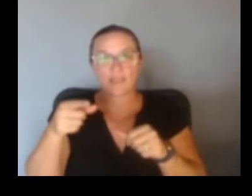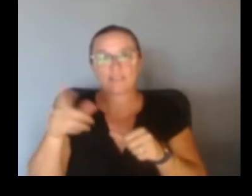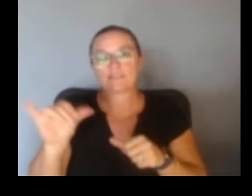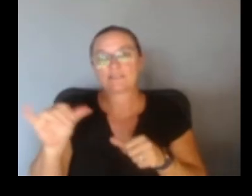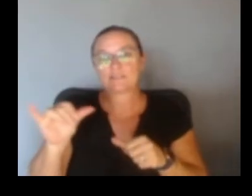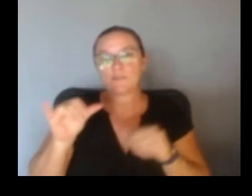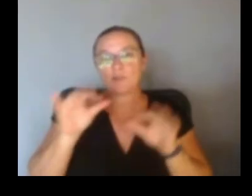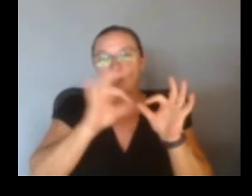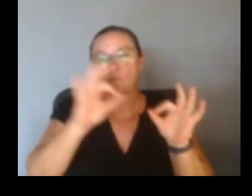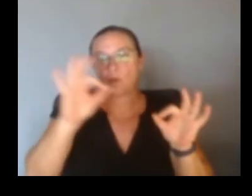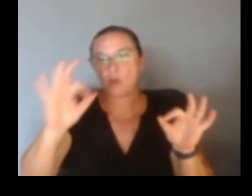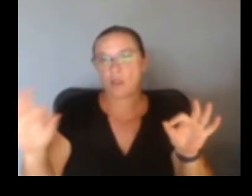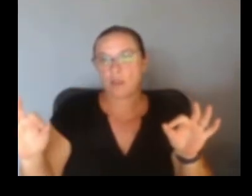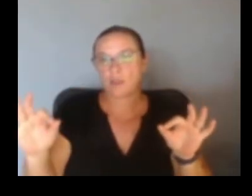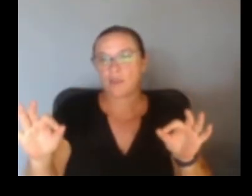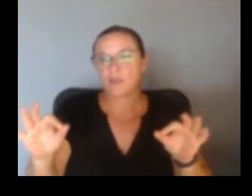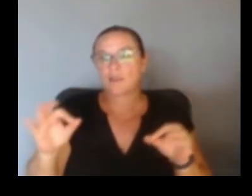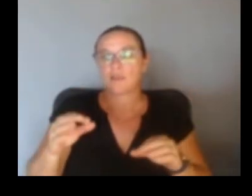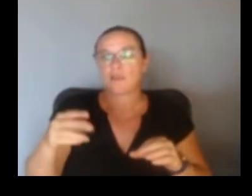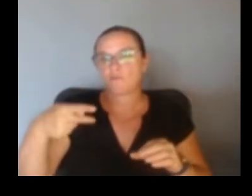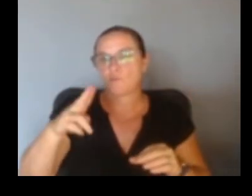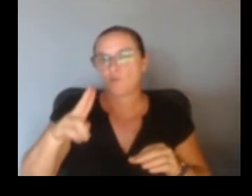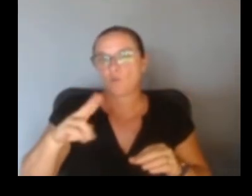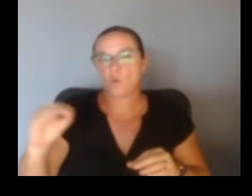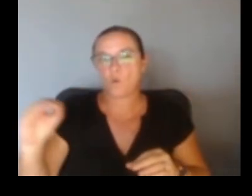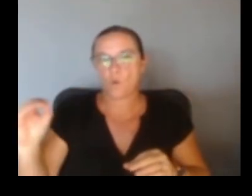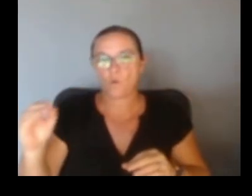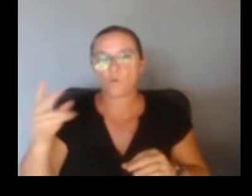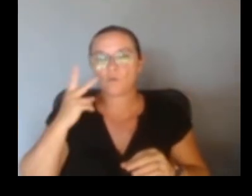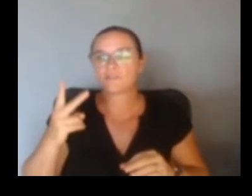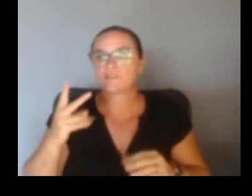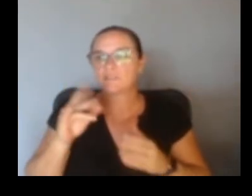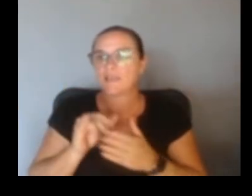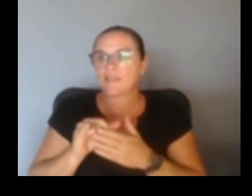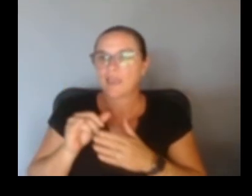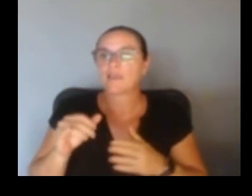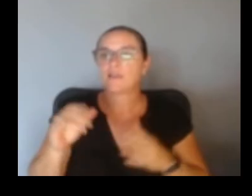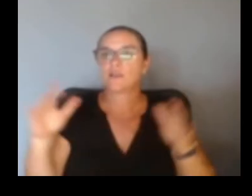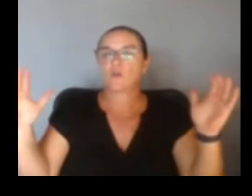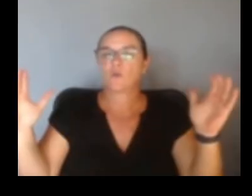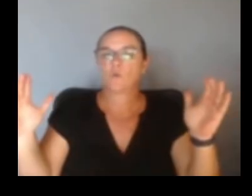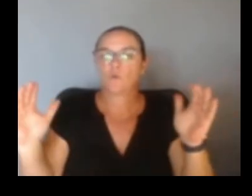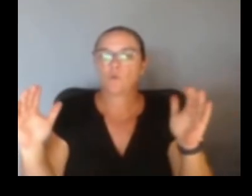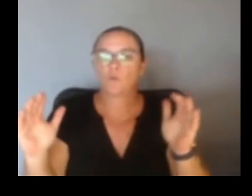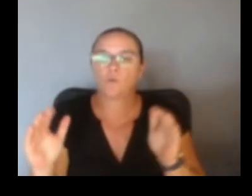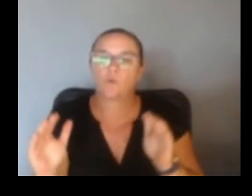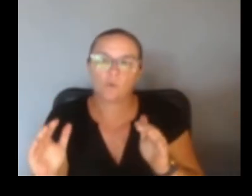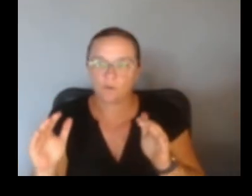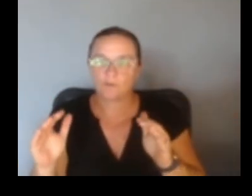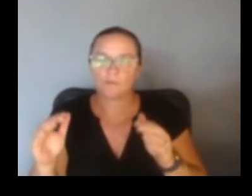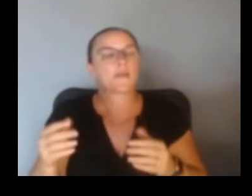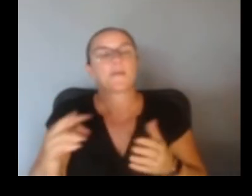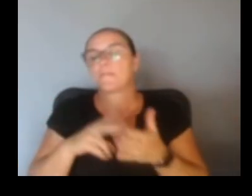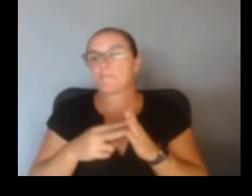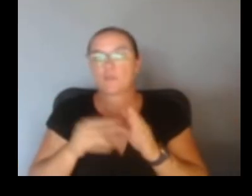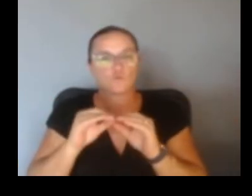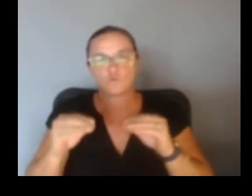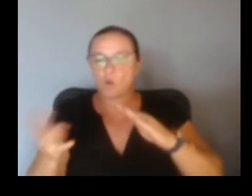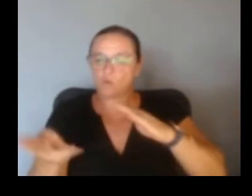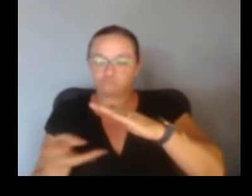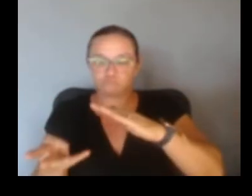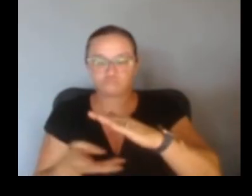Zone by Pu'o'o. And what you see is a decrease in the values indicating contraction of the rift zone and thus no new magma coming into